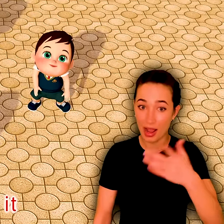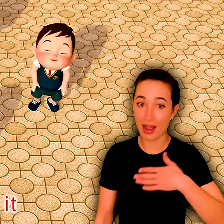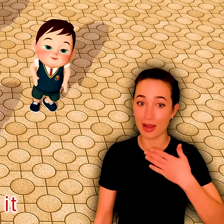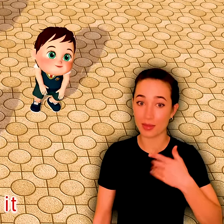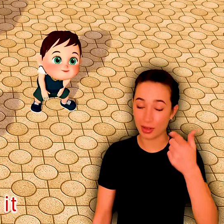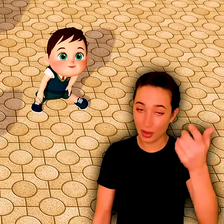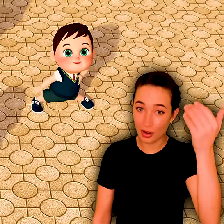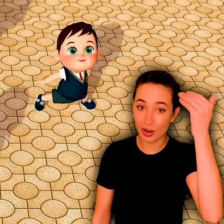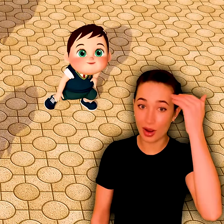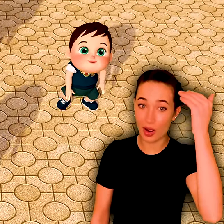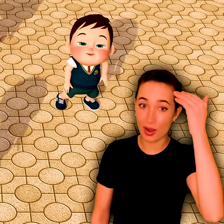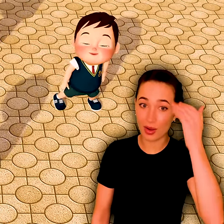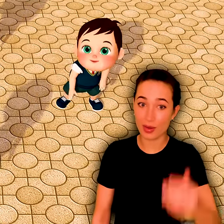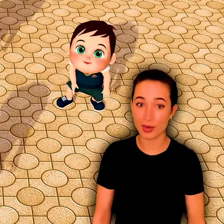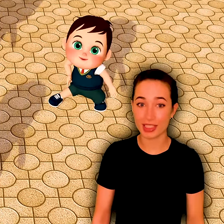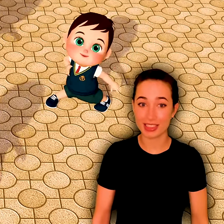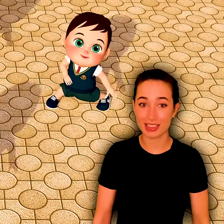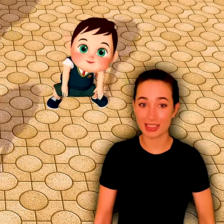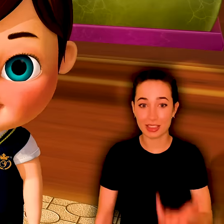if you're